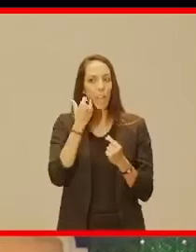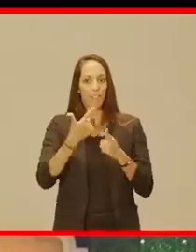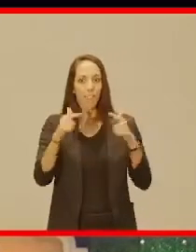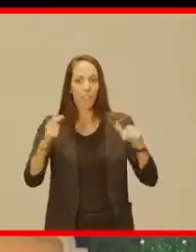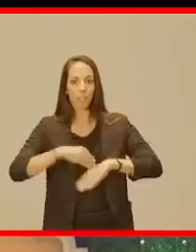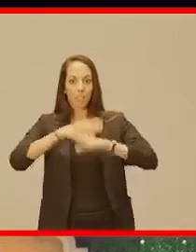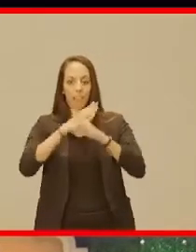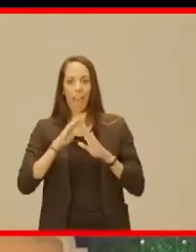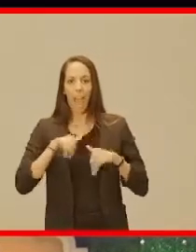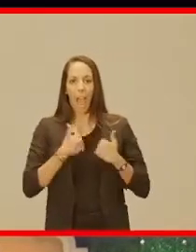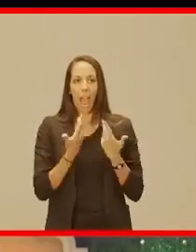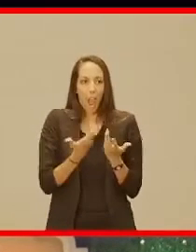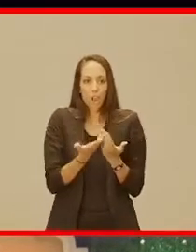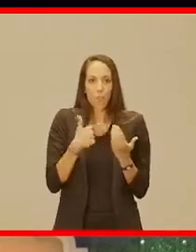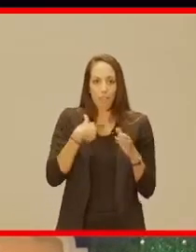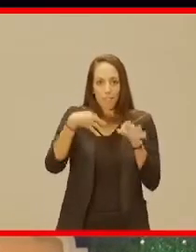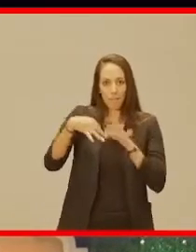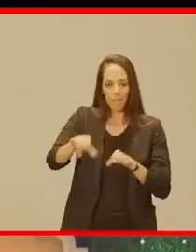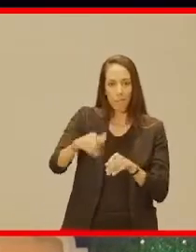approach that?